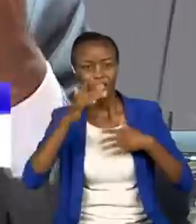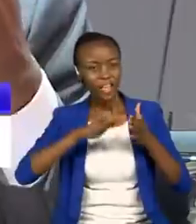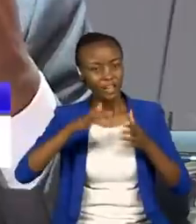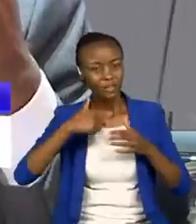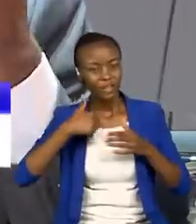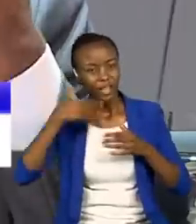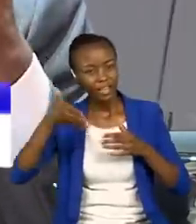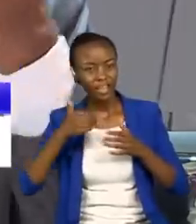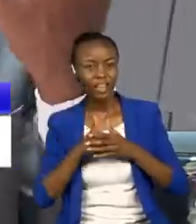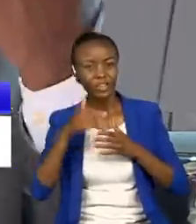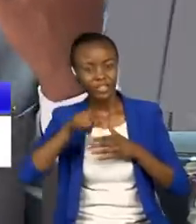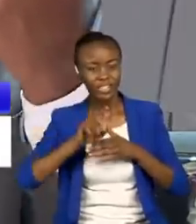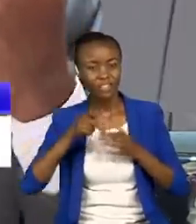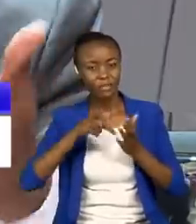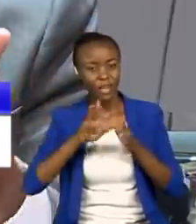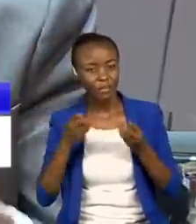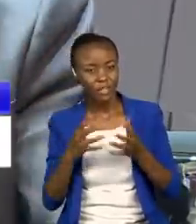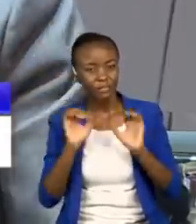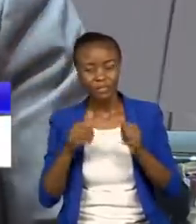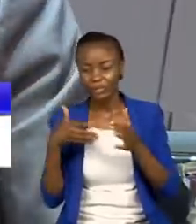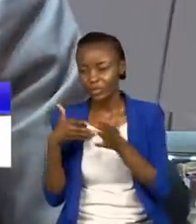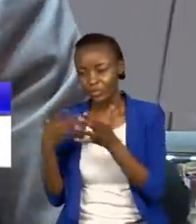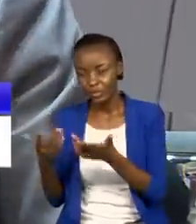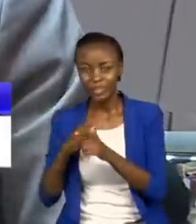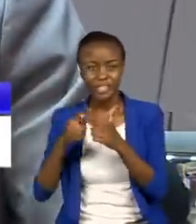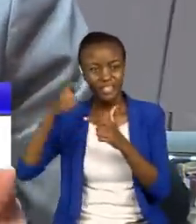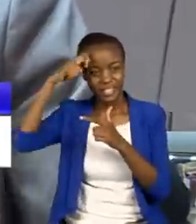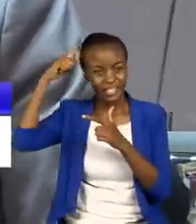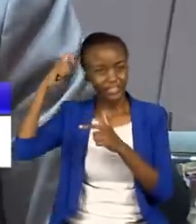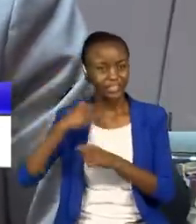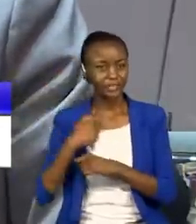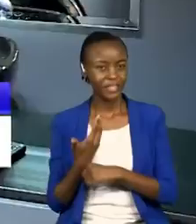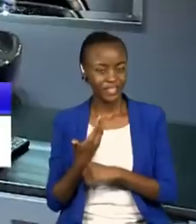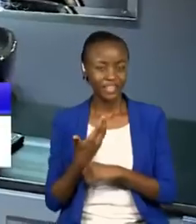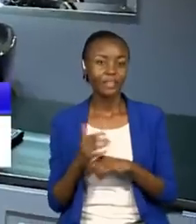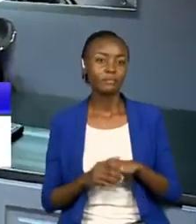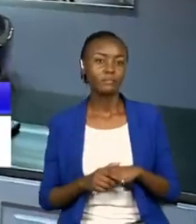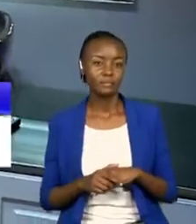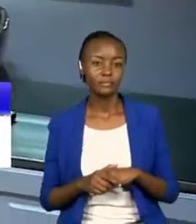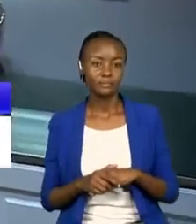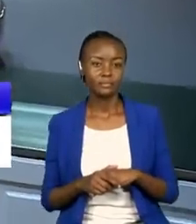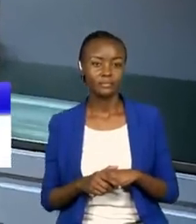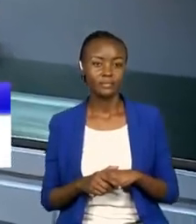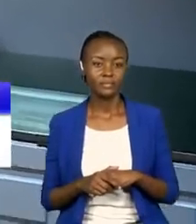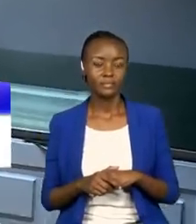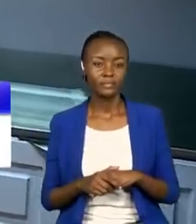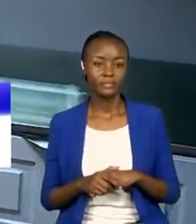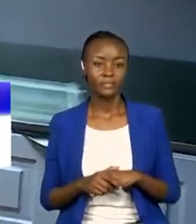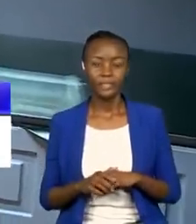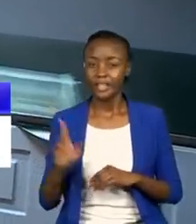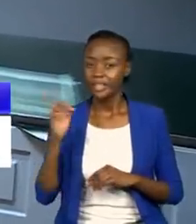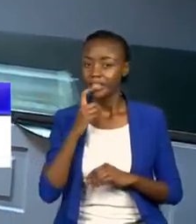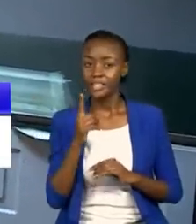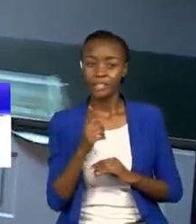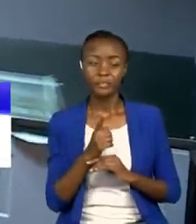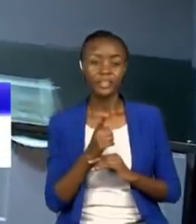How much do you charge? Can you stop on the side and shave me, you know? So. For the entrepreneur, necessity